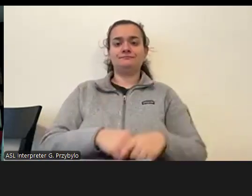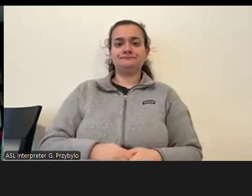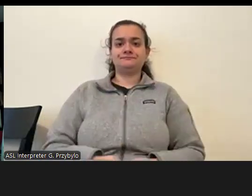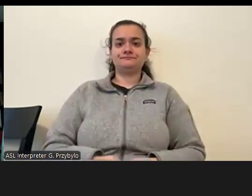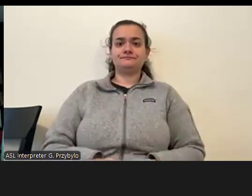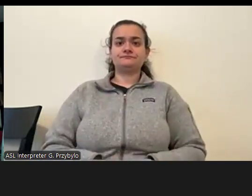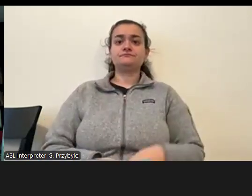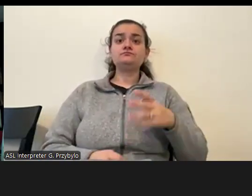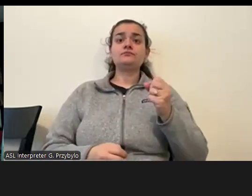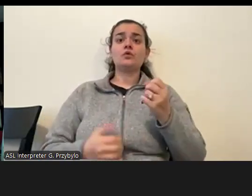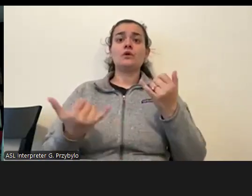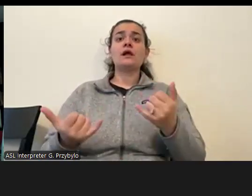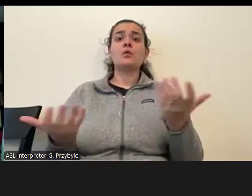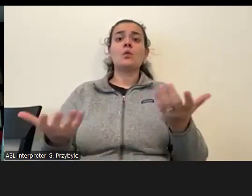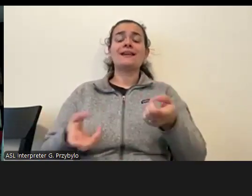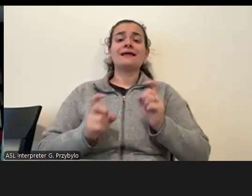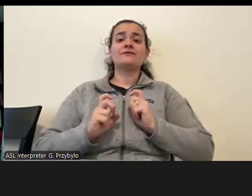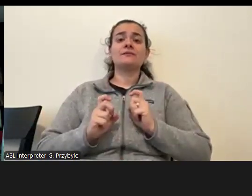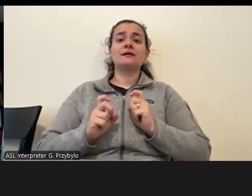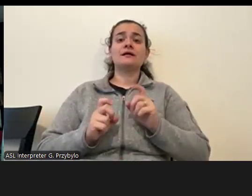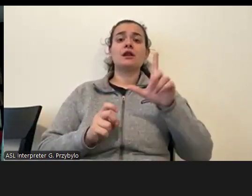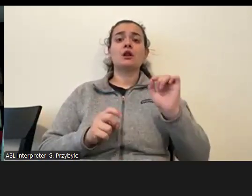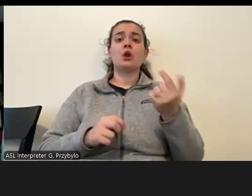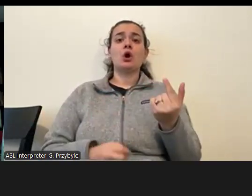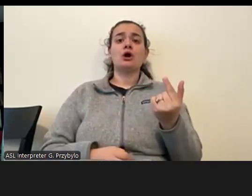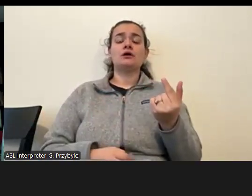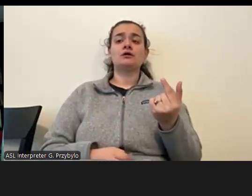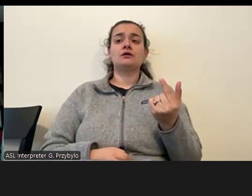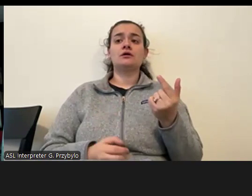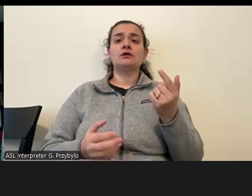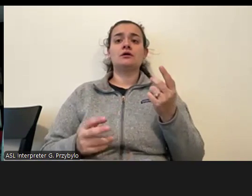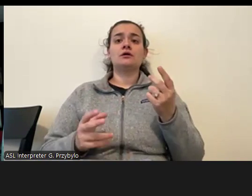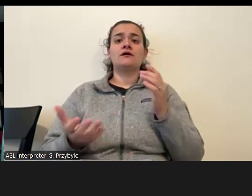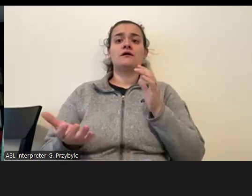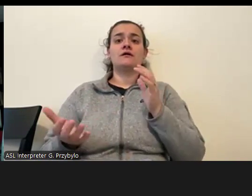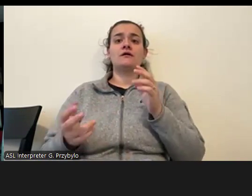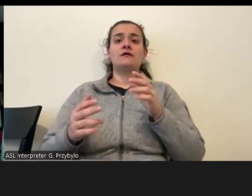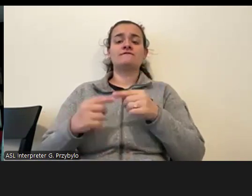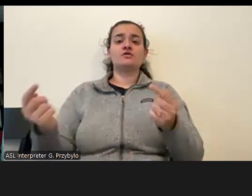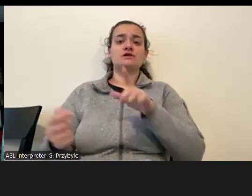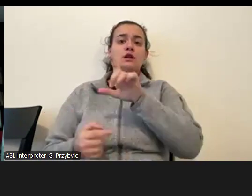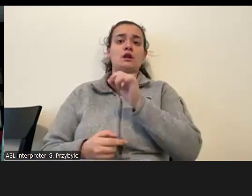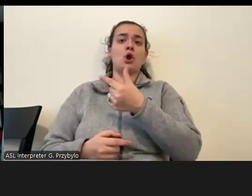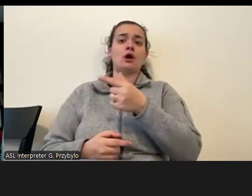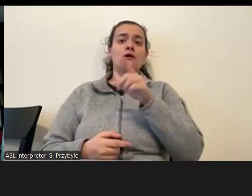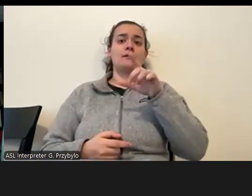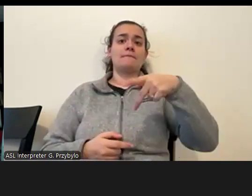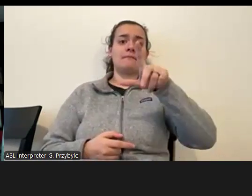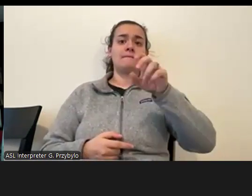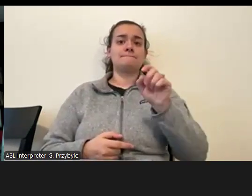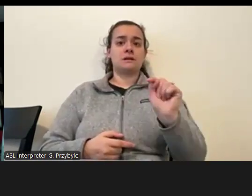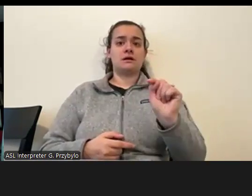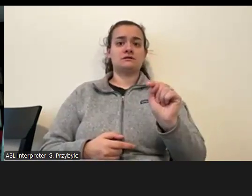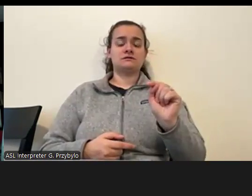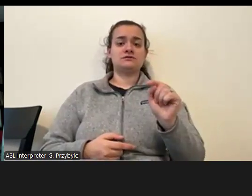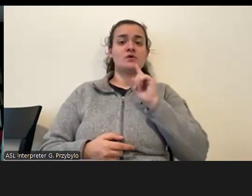So now what that gives me is a log versus log plot. So this is the